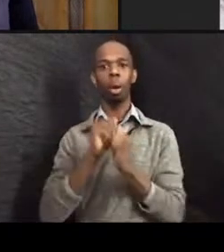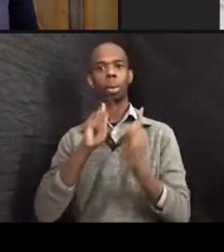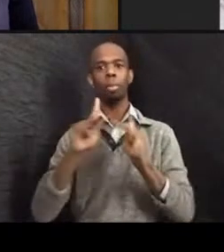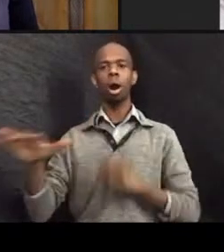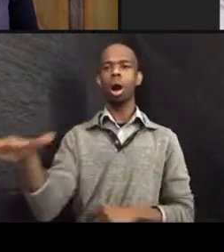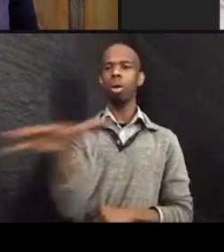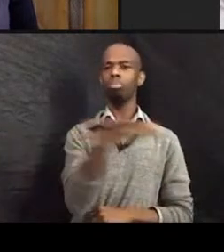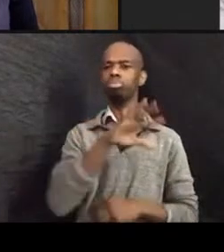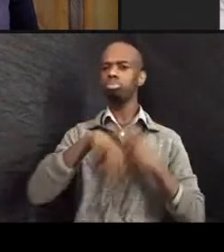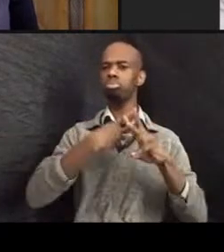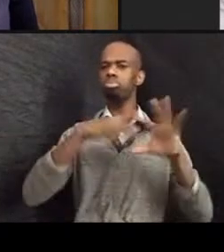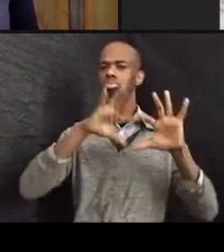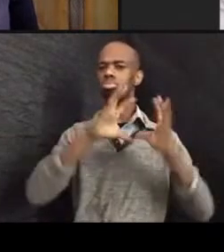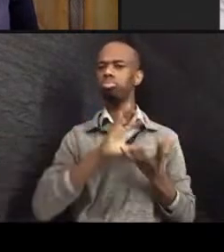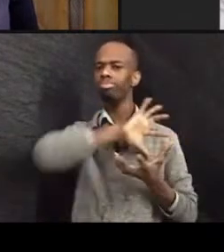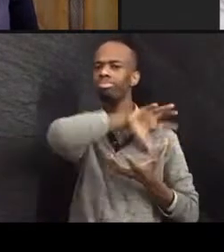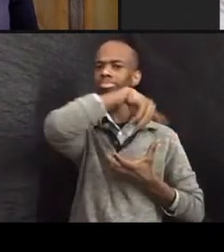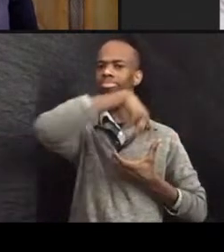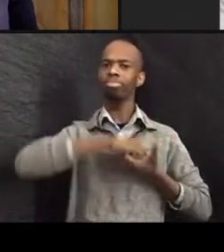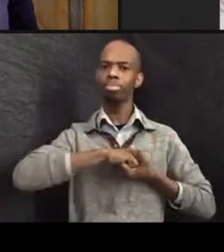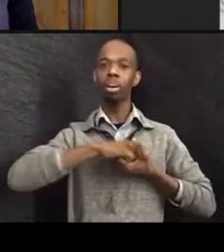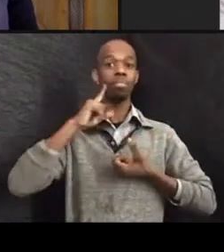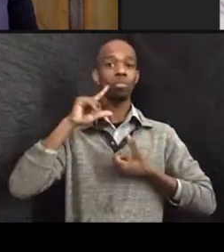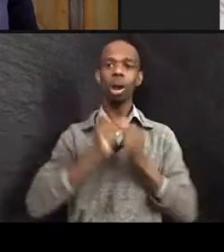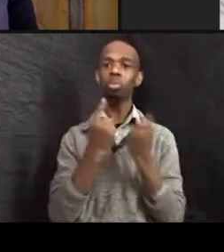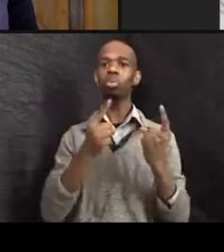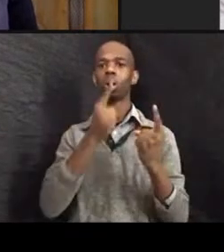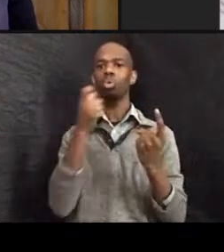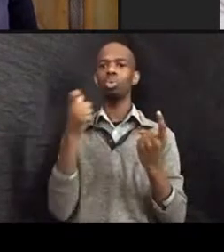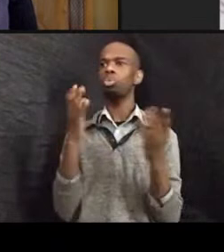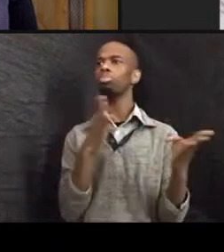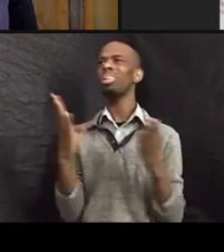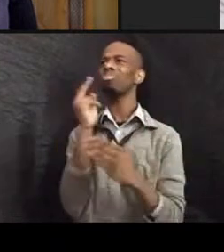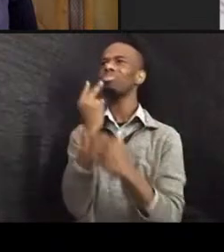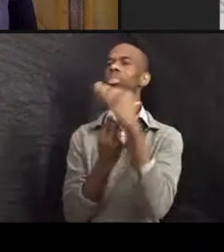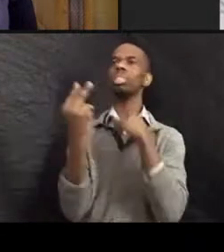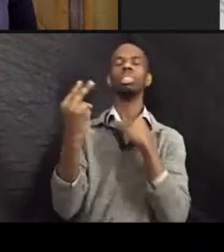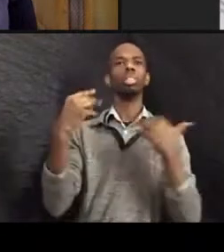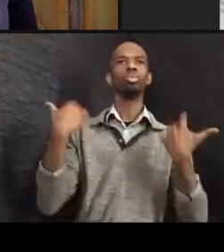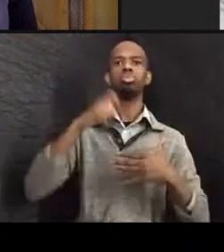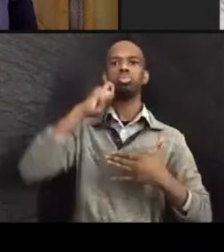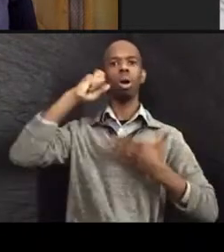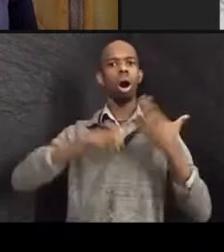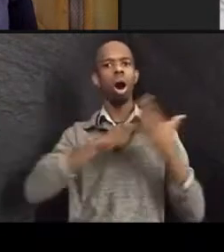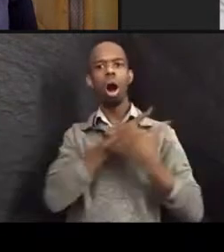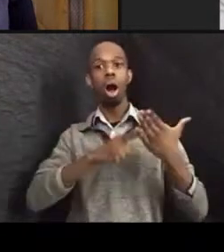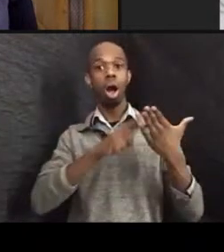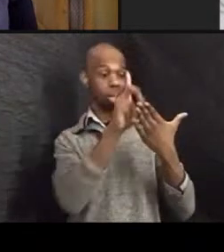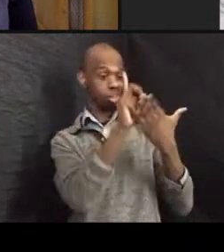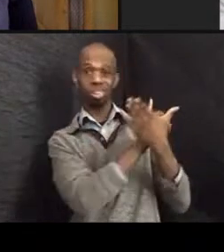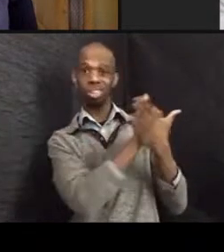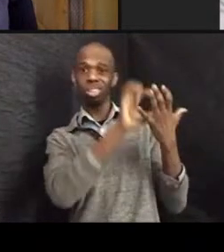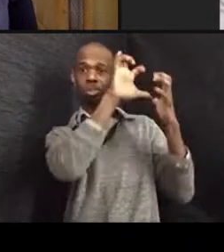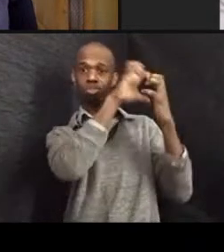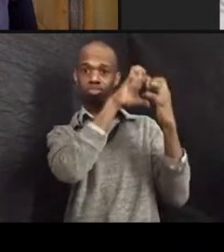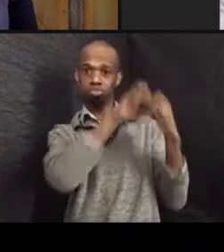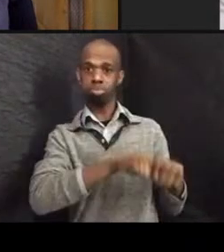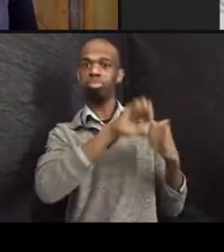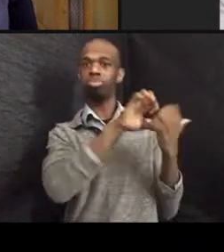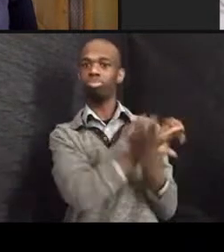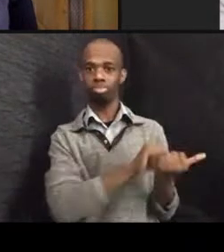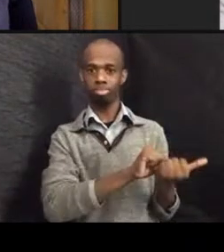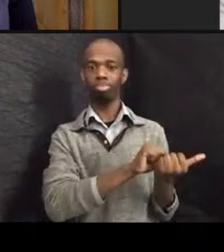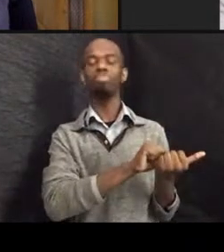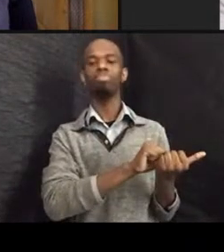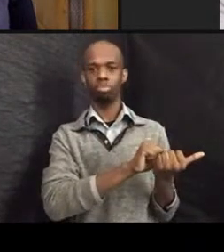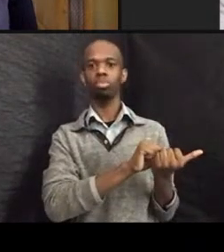want an immediate end to racial violence and systemic racism. So please take a stand. And with that, I turn it over